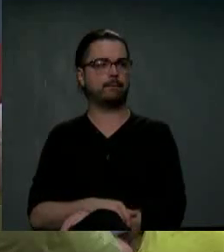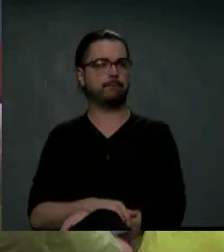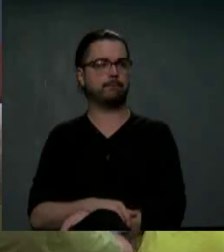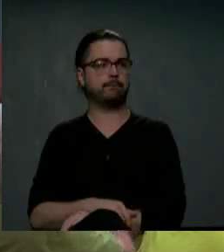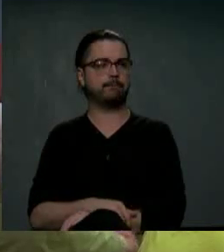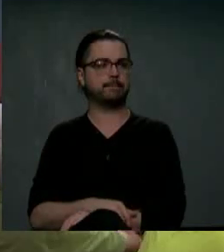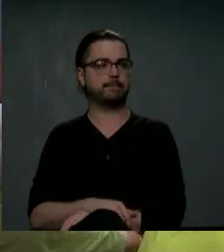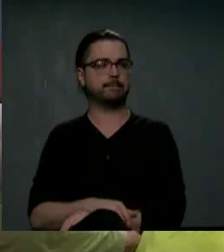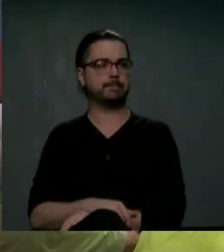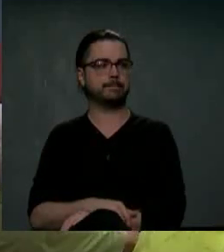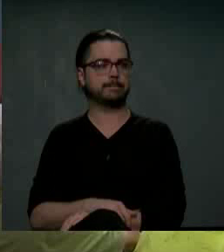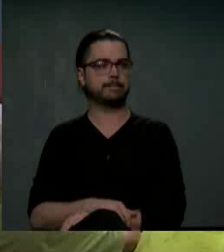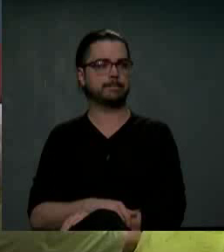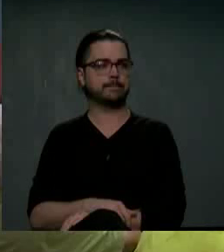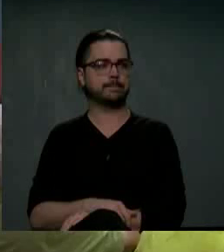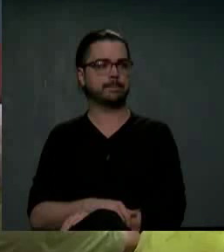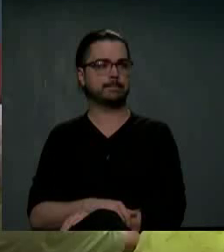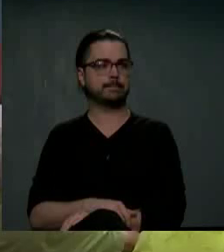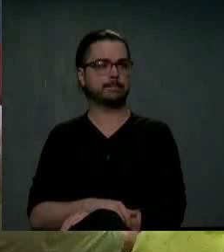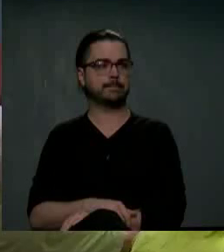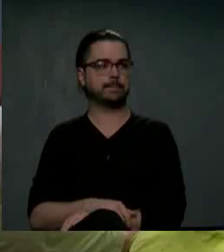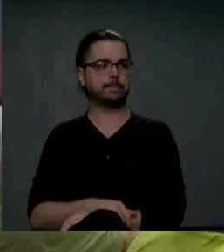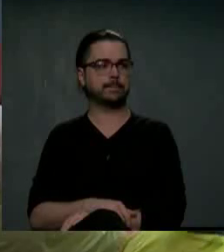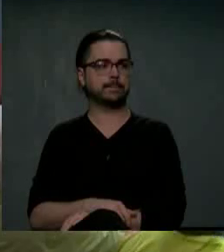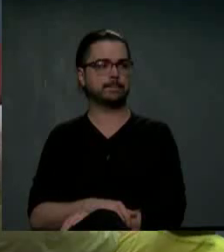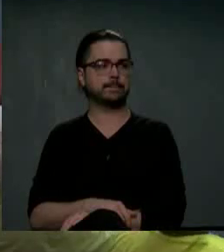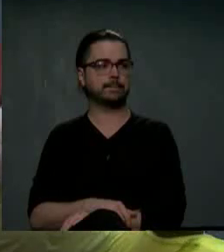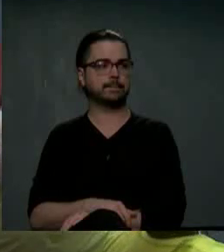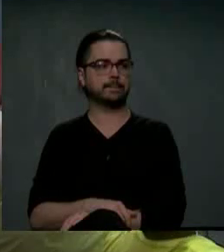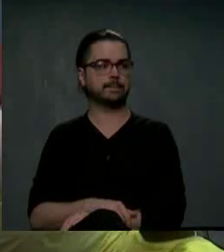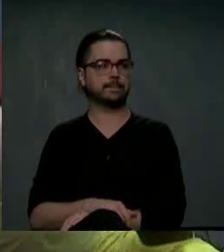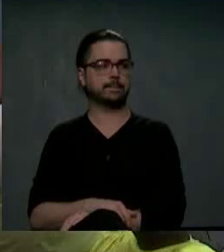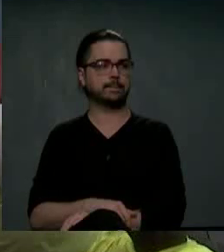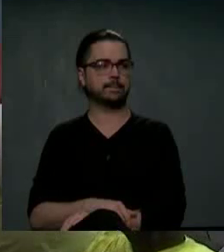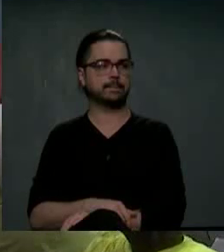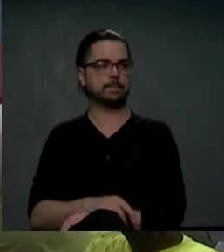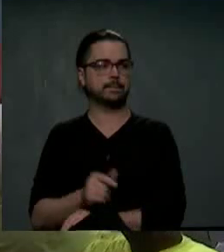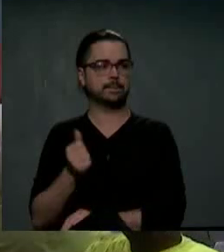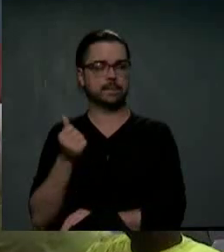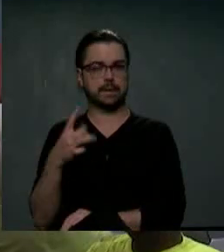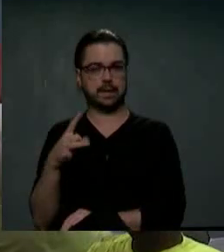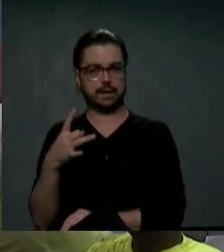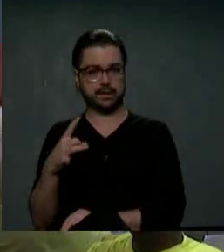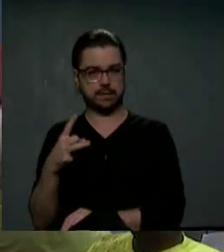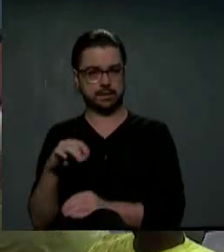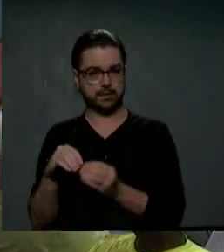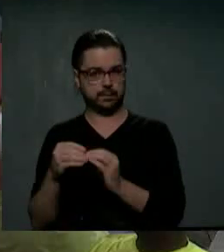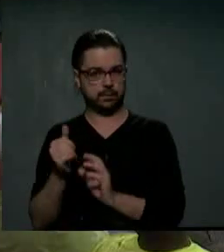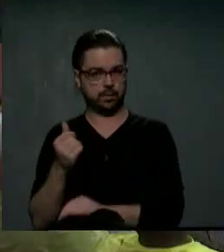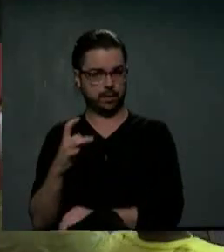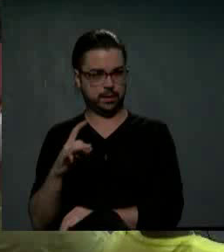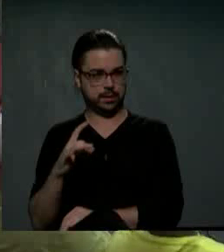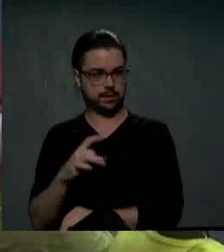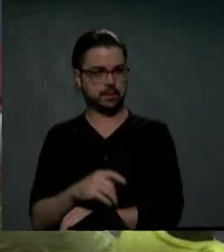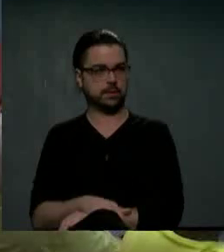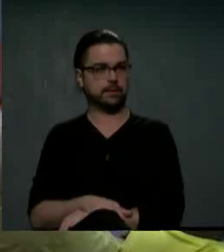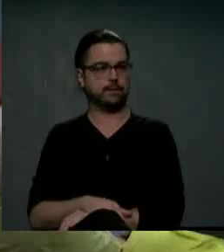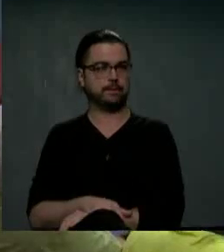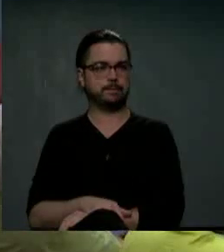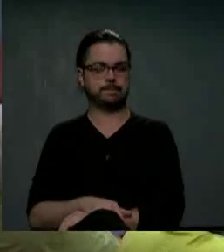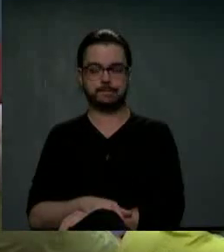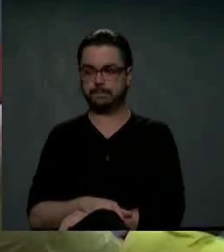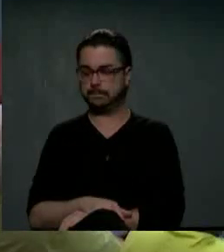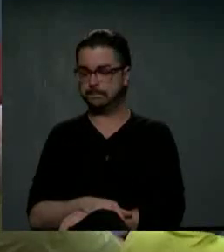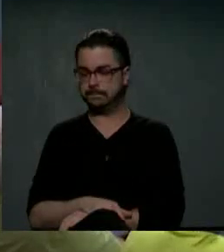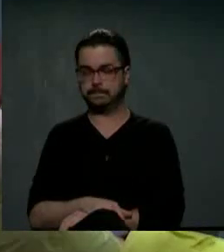Number 18. You're for that. Okay. 18. You got a hand. A woman's still mine.